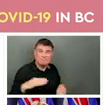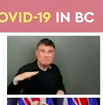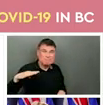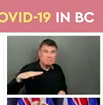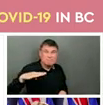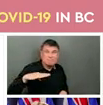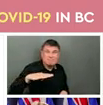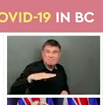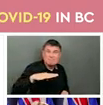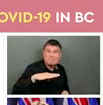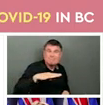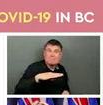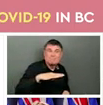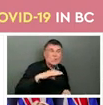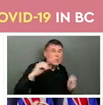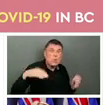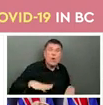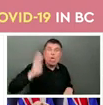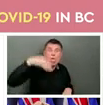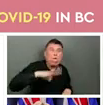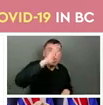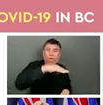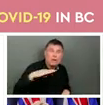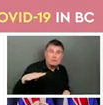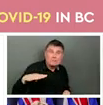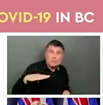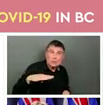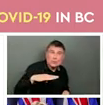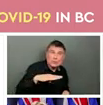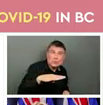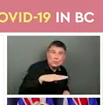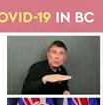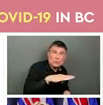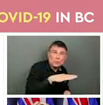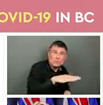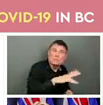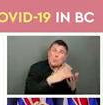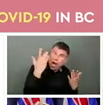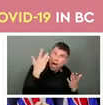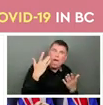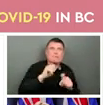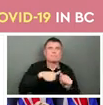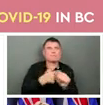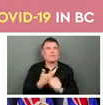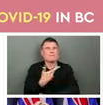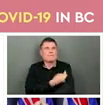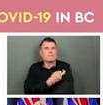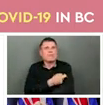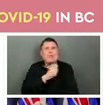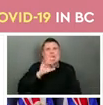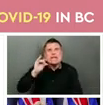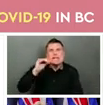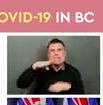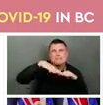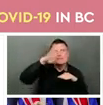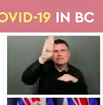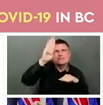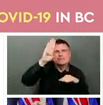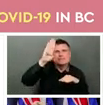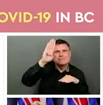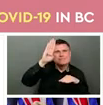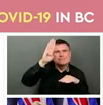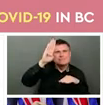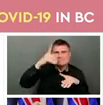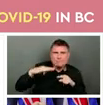even when we were at the peak of the third wave. And we see progressively the age groups coming down as